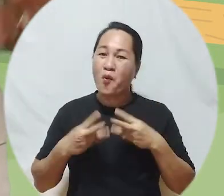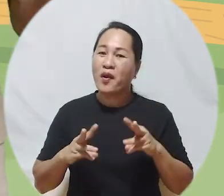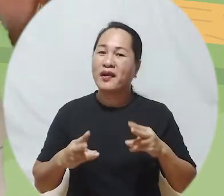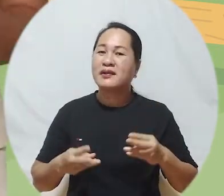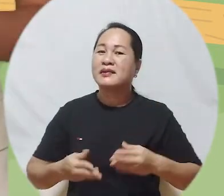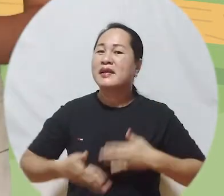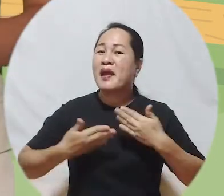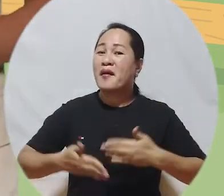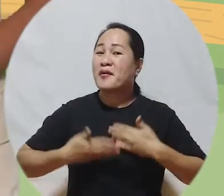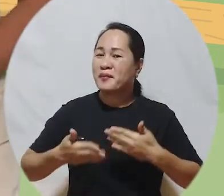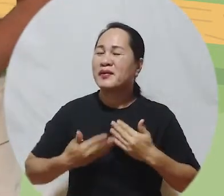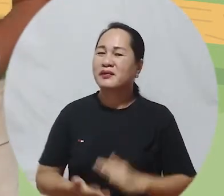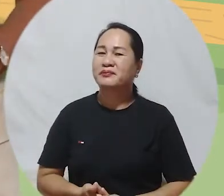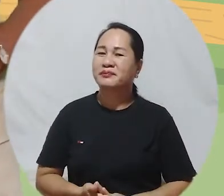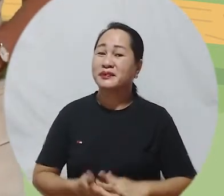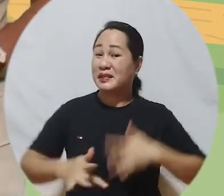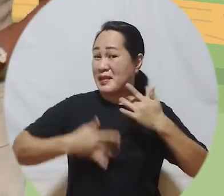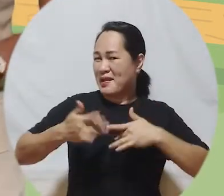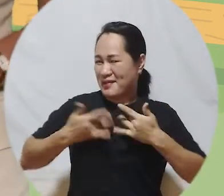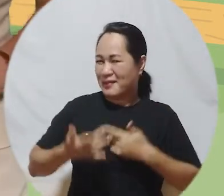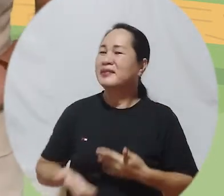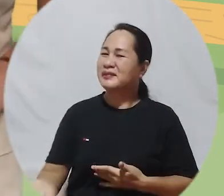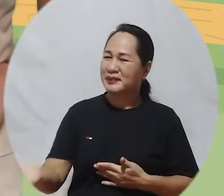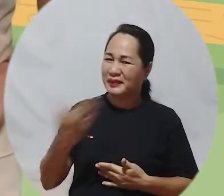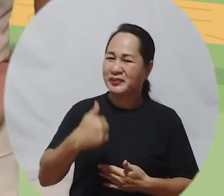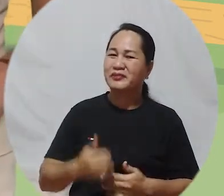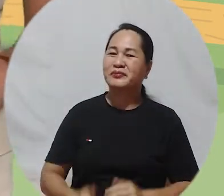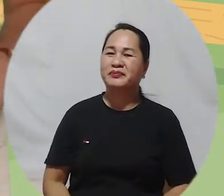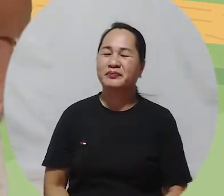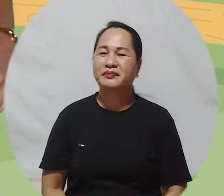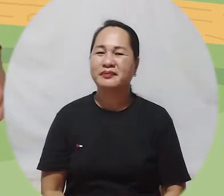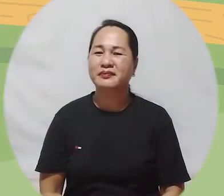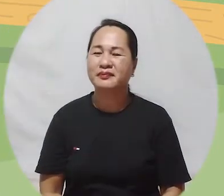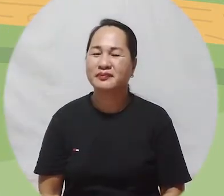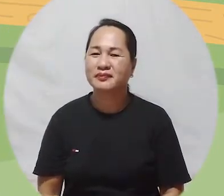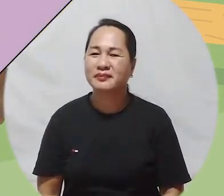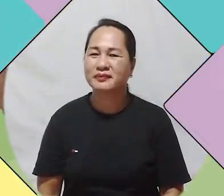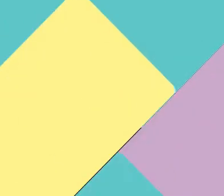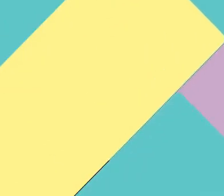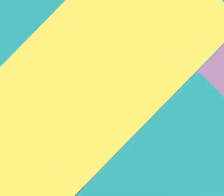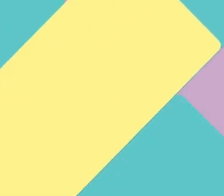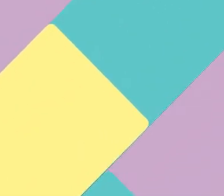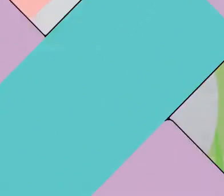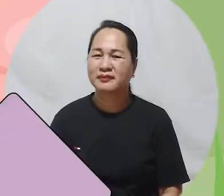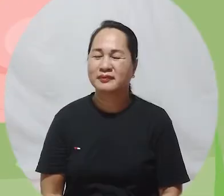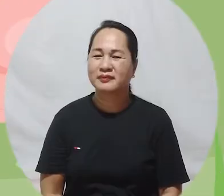fun? Wow! I'm excited! So let's go!